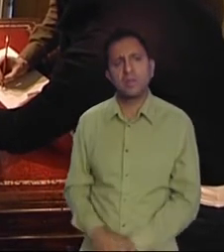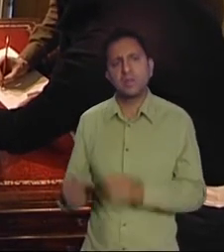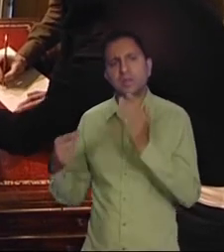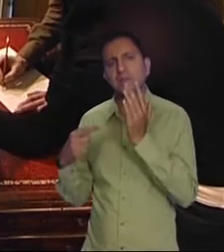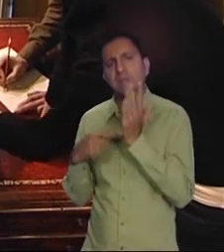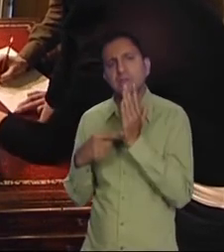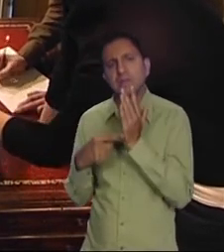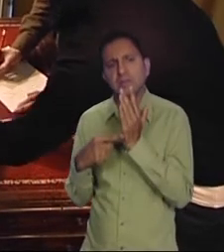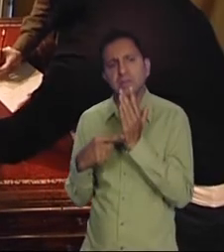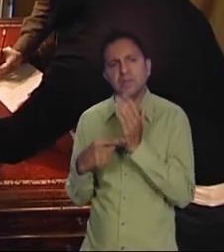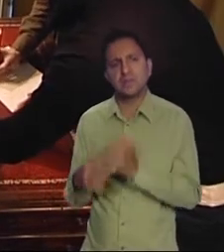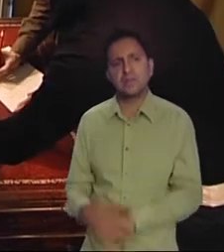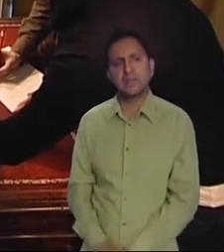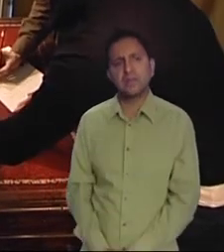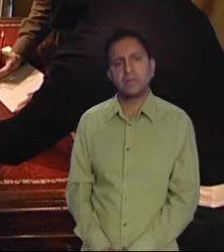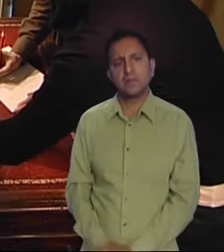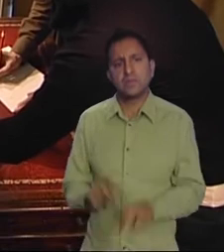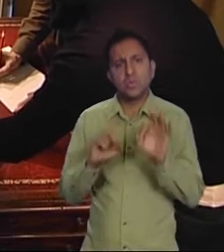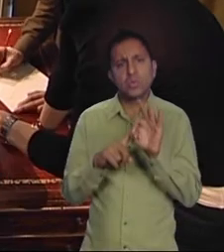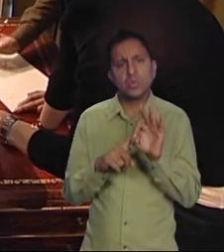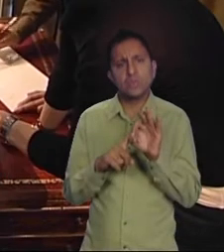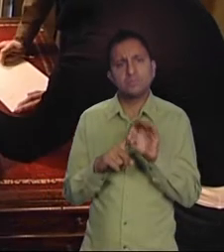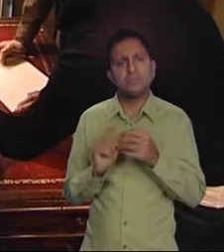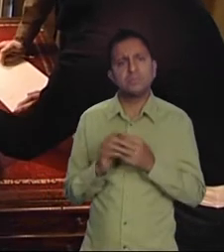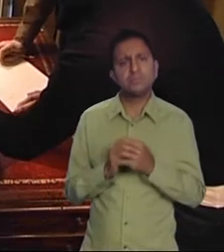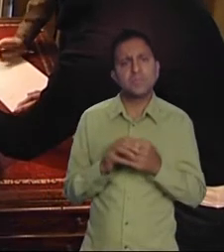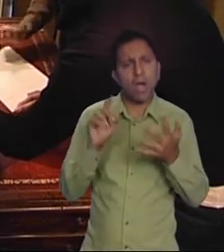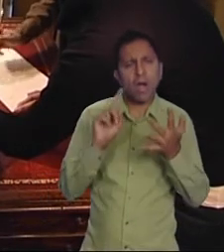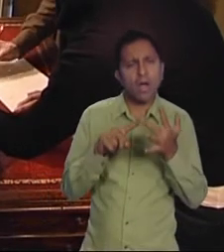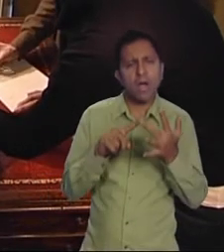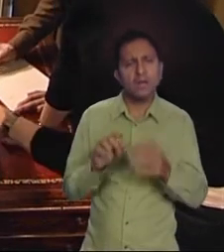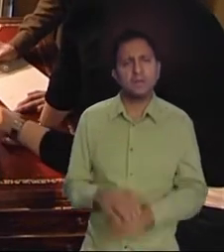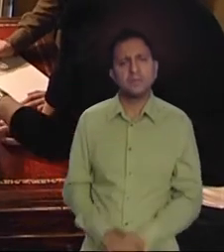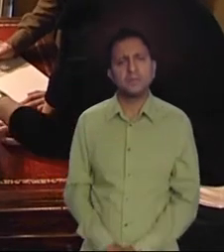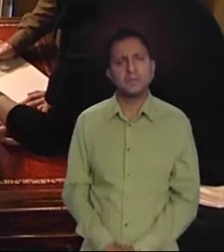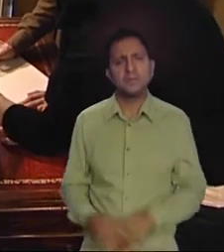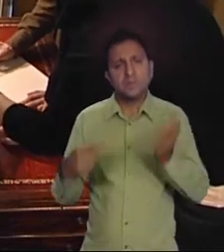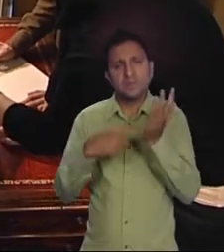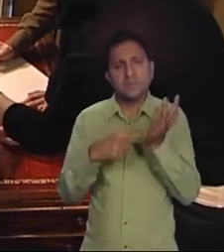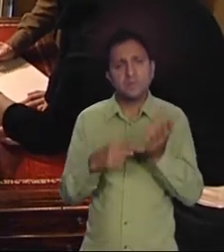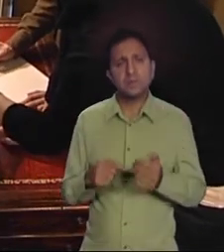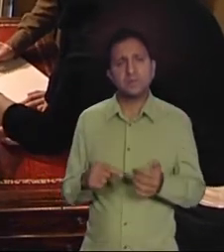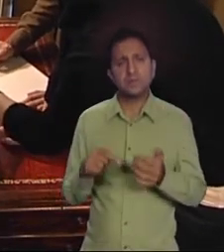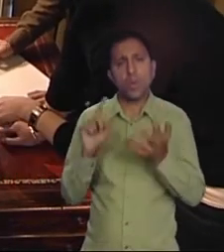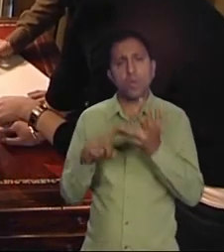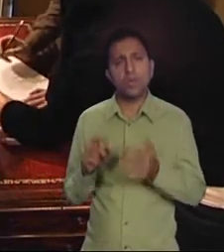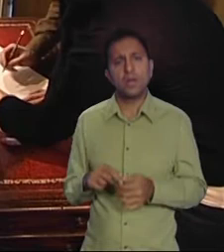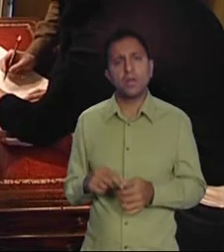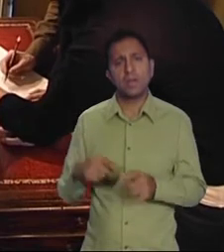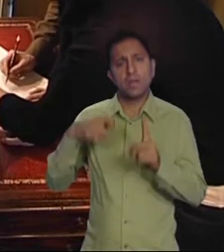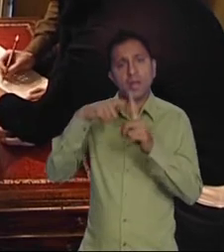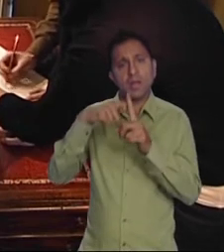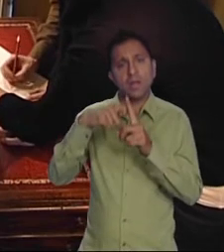T. Q. I. T. O. K. N. I.